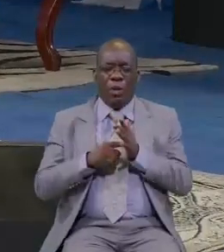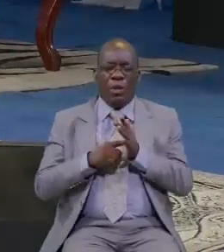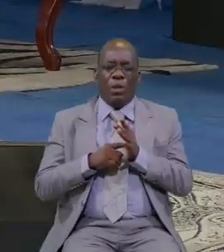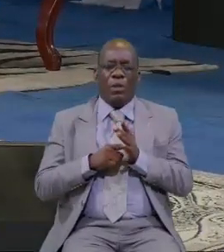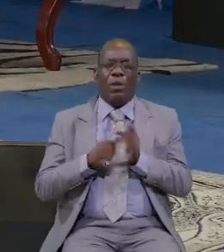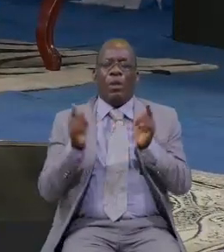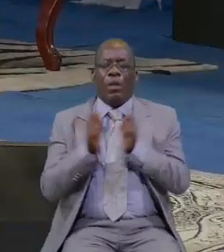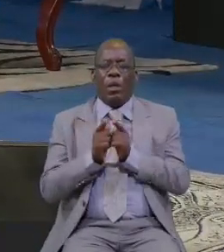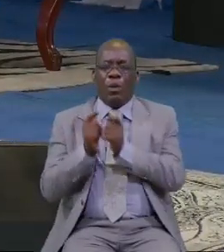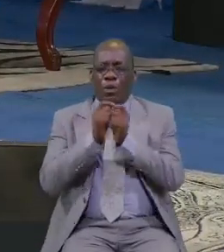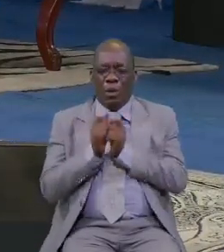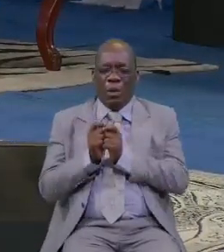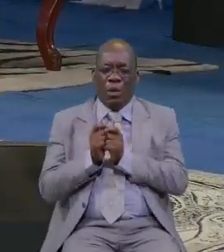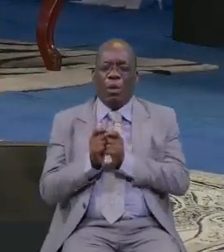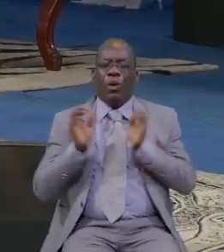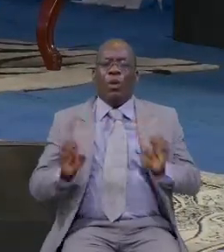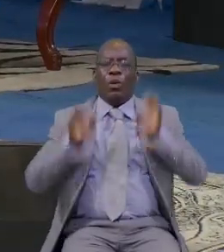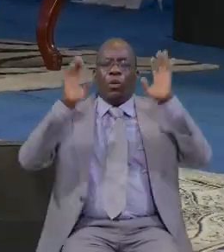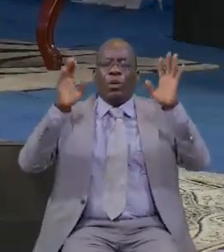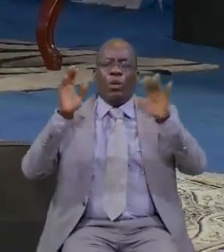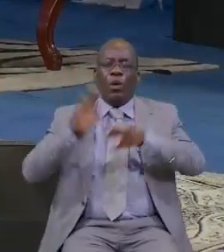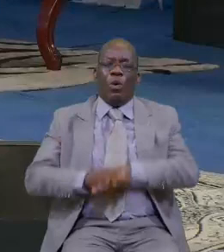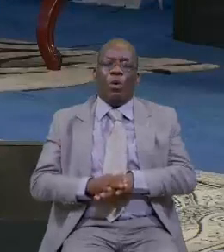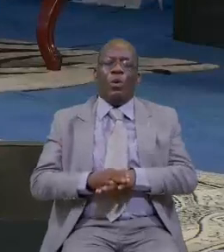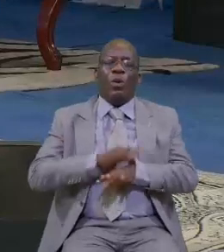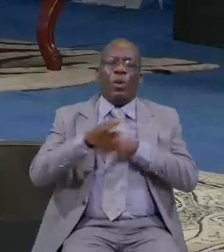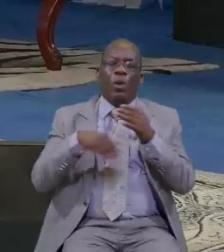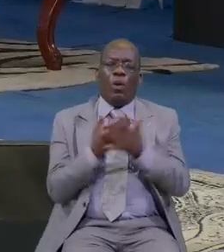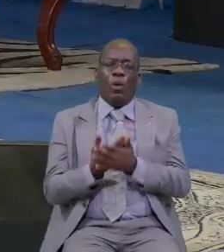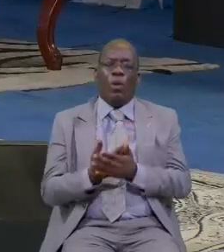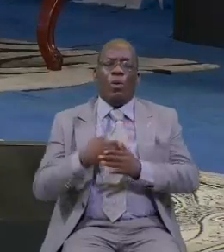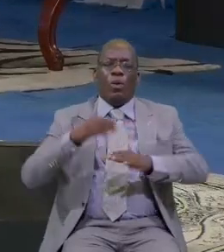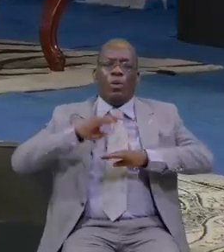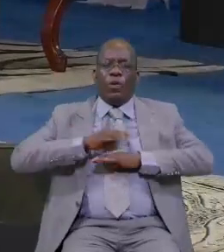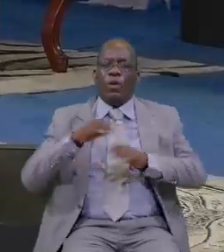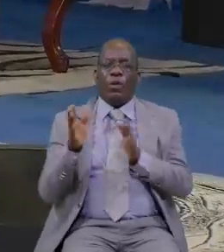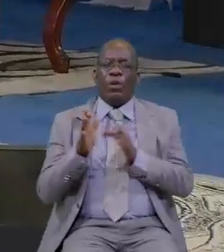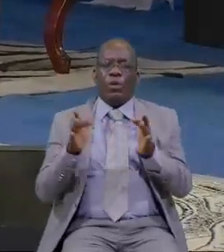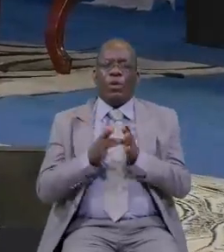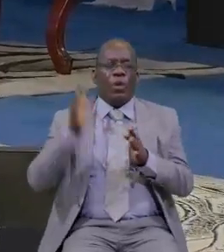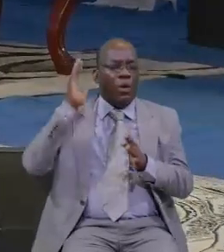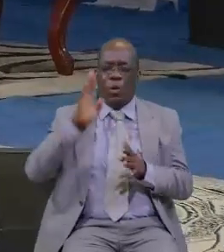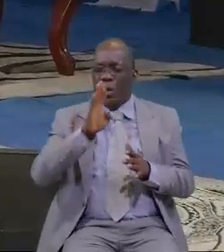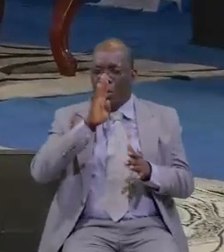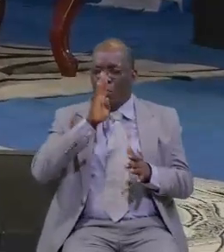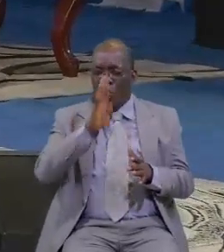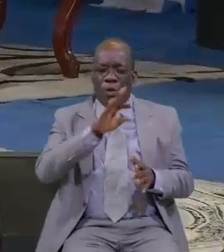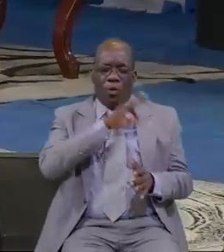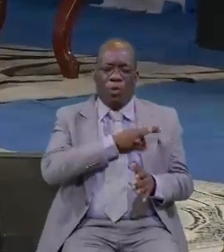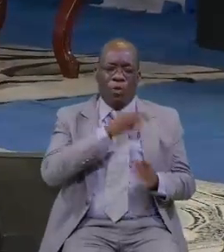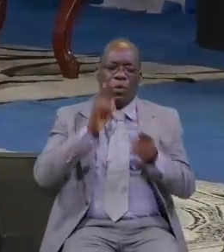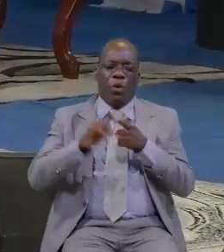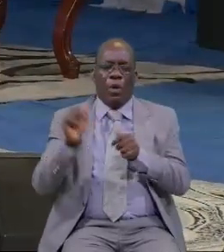the all-sufficient Jesus, will be a benefit to everyone. Make your word